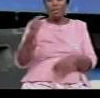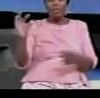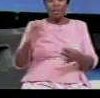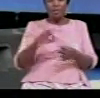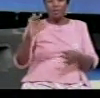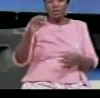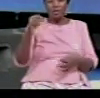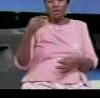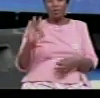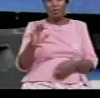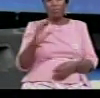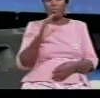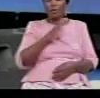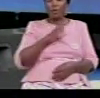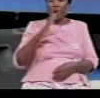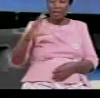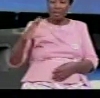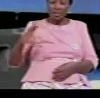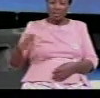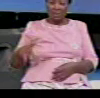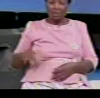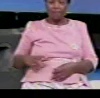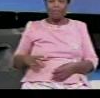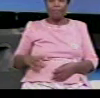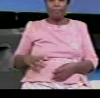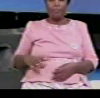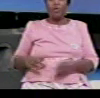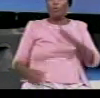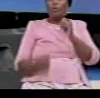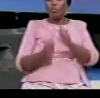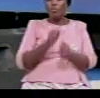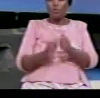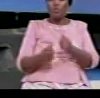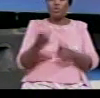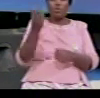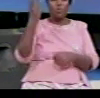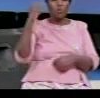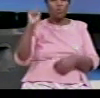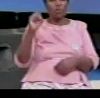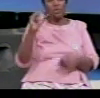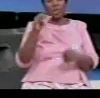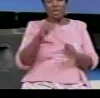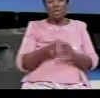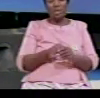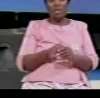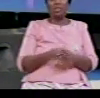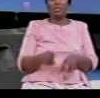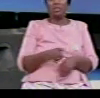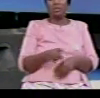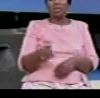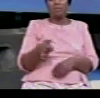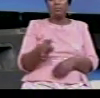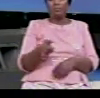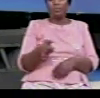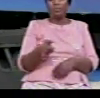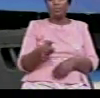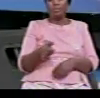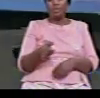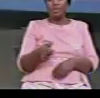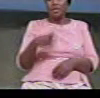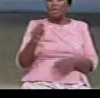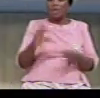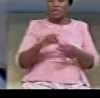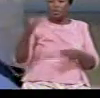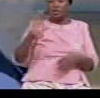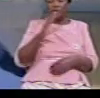Spirit of Christ, which was in them. The Spirit of